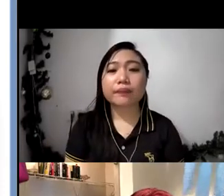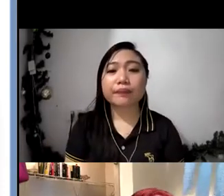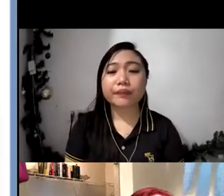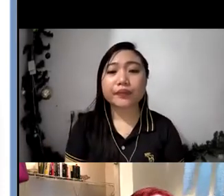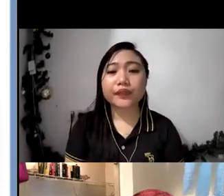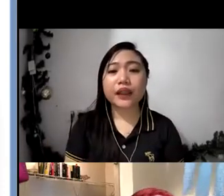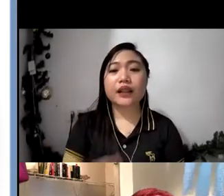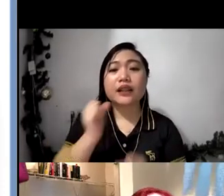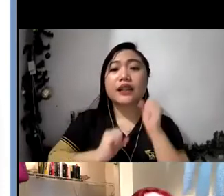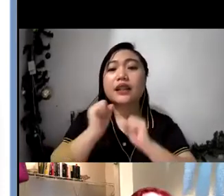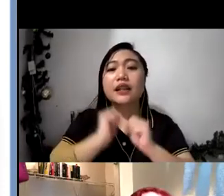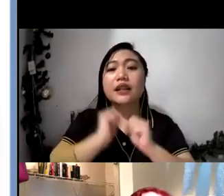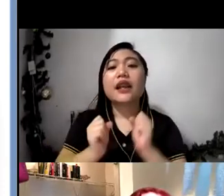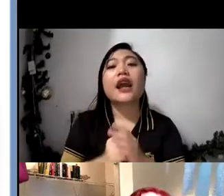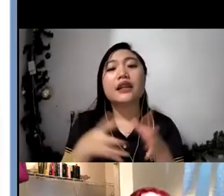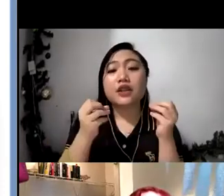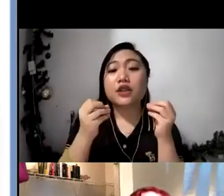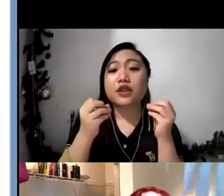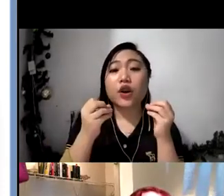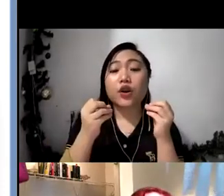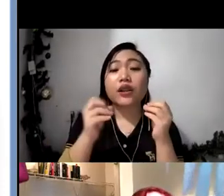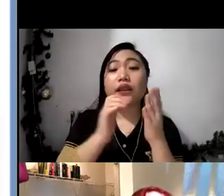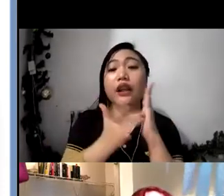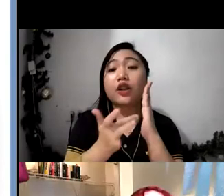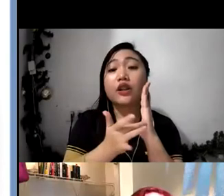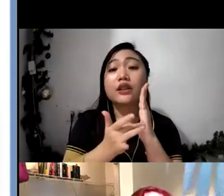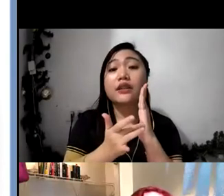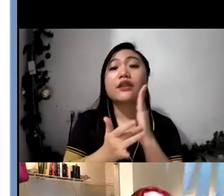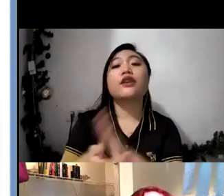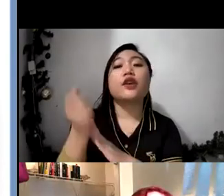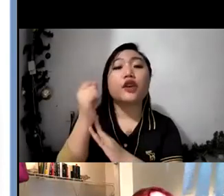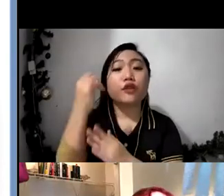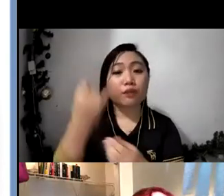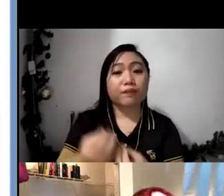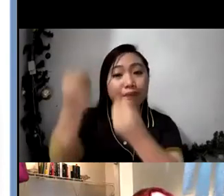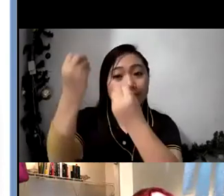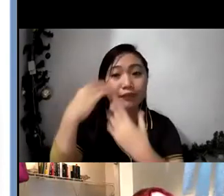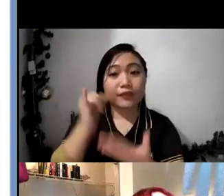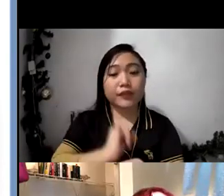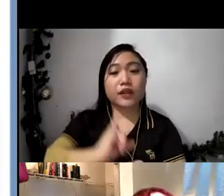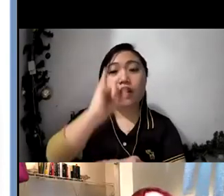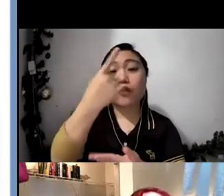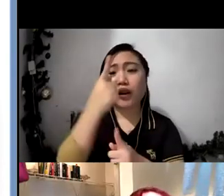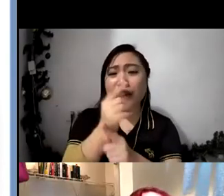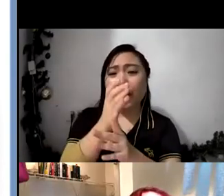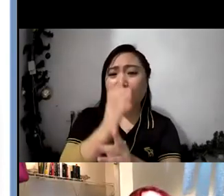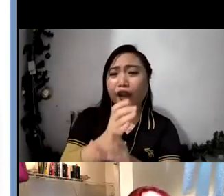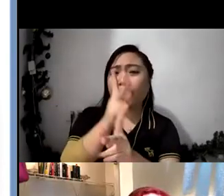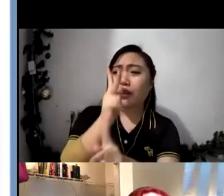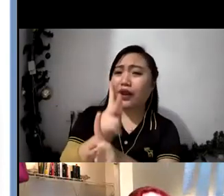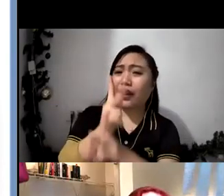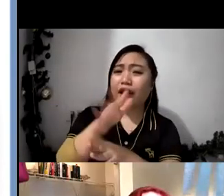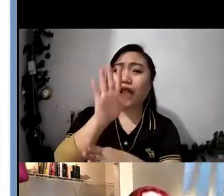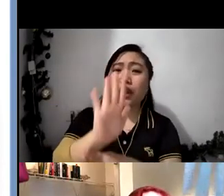DOST-Science Technology Information Institute for, you know, taking the extra mile in taking care of your participants, even in a